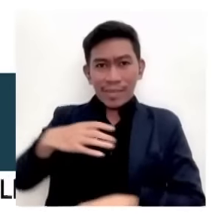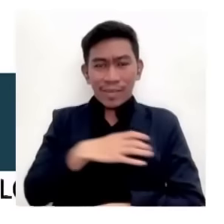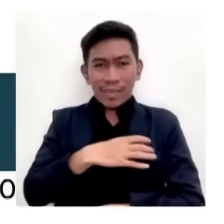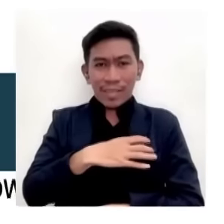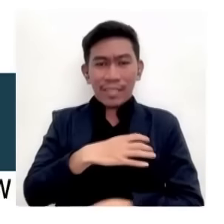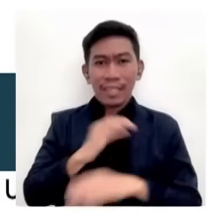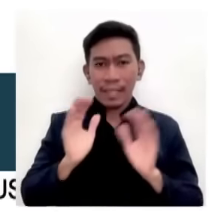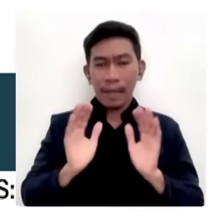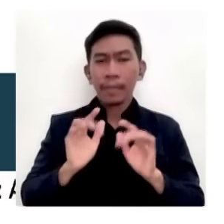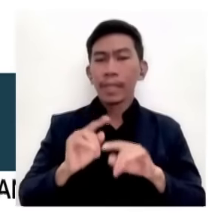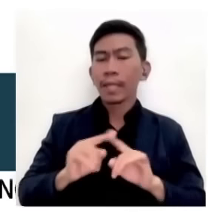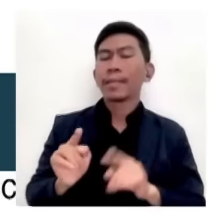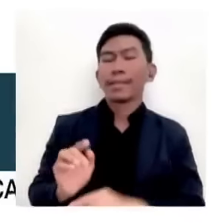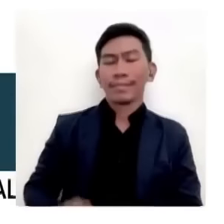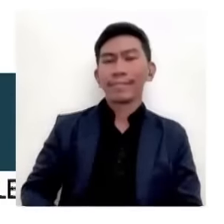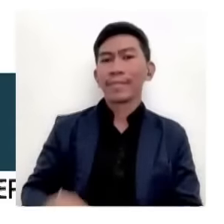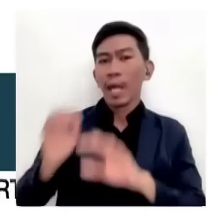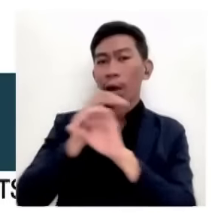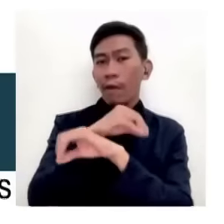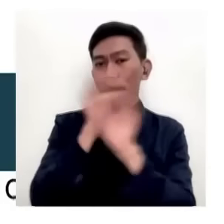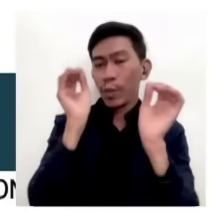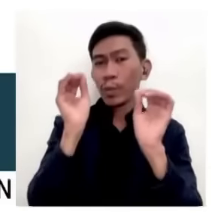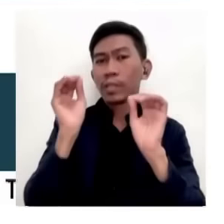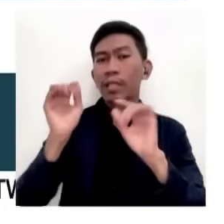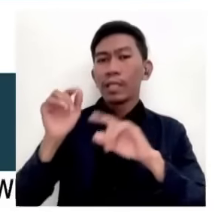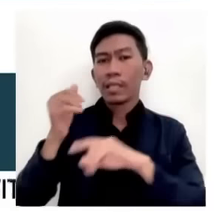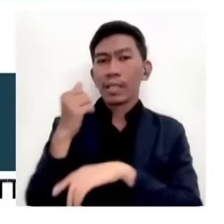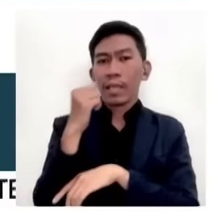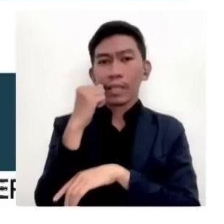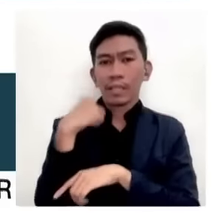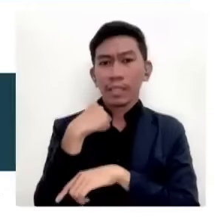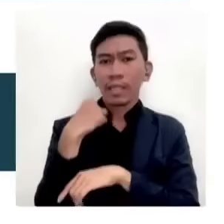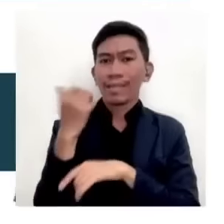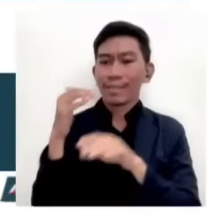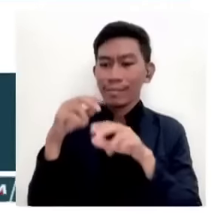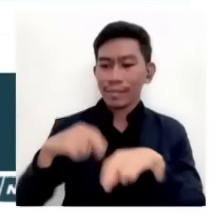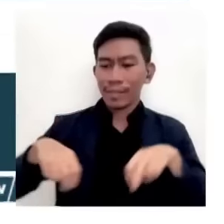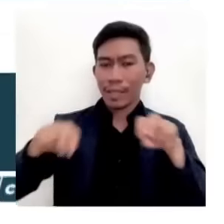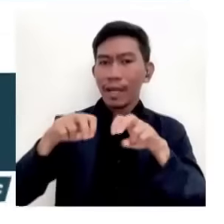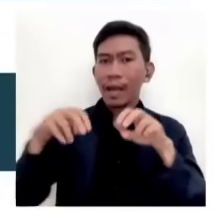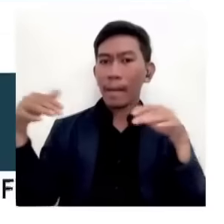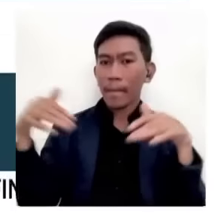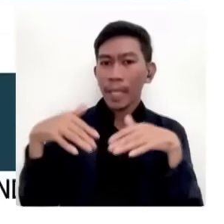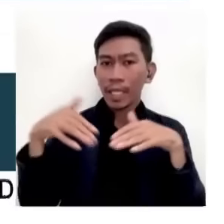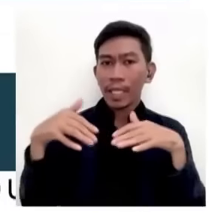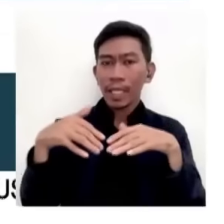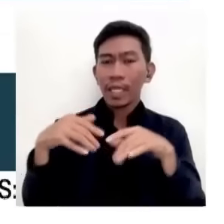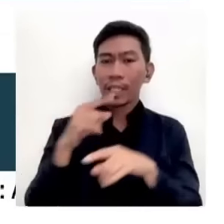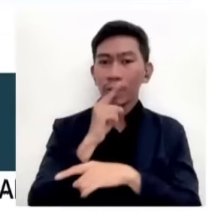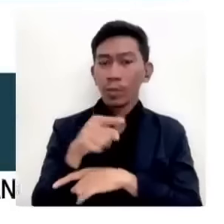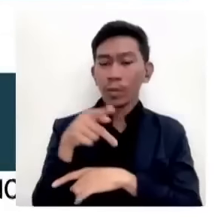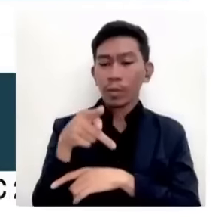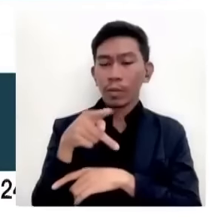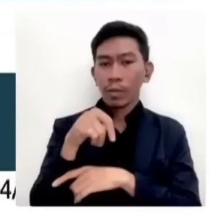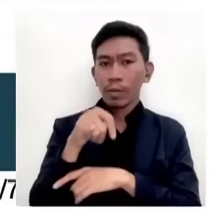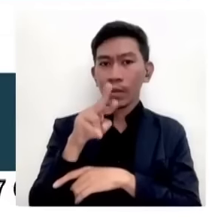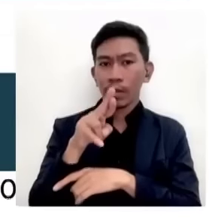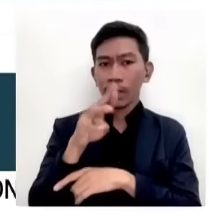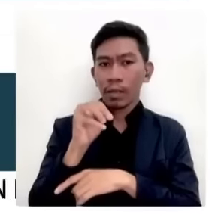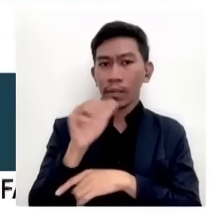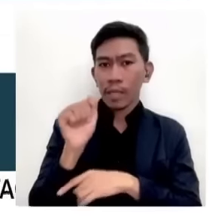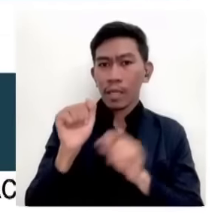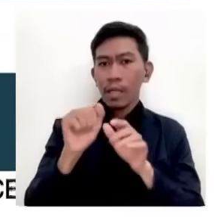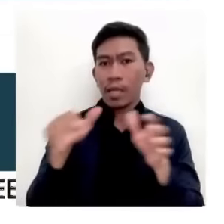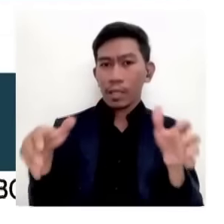was obvious yesterday, Carmina, during the proceedings, no, during the hearing, that the PIRMA group, no,